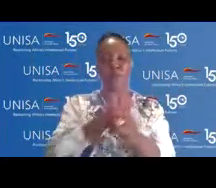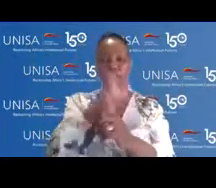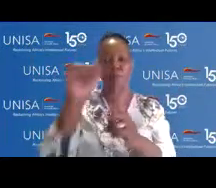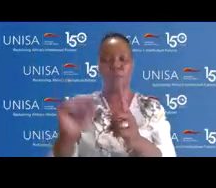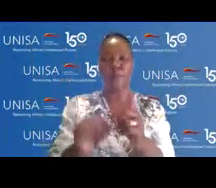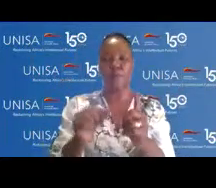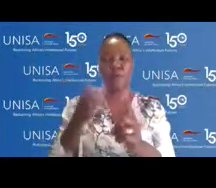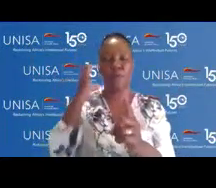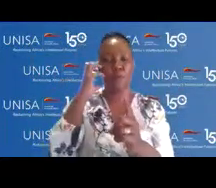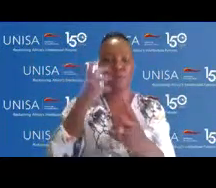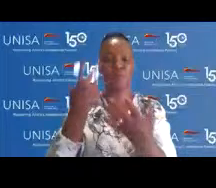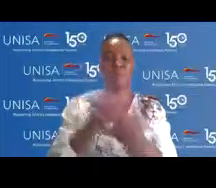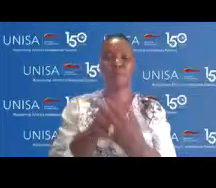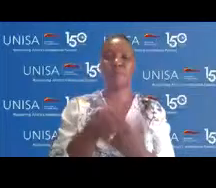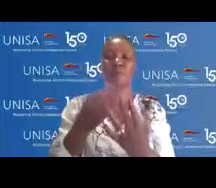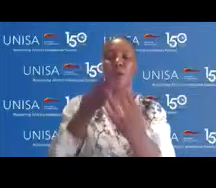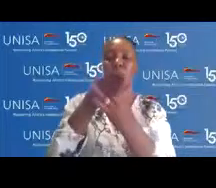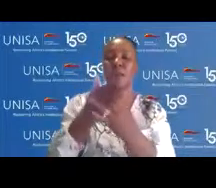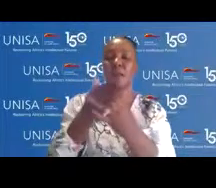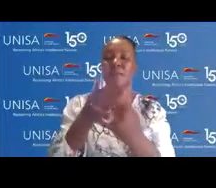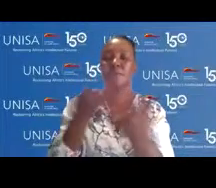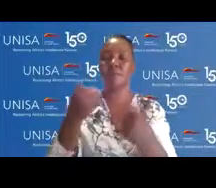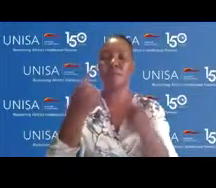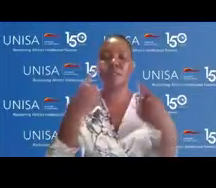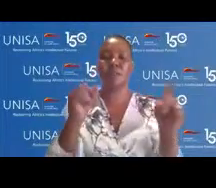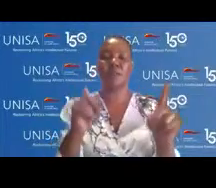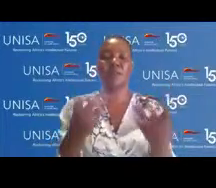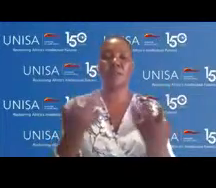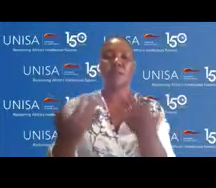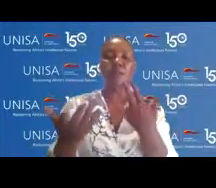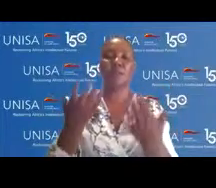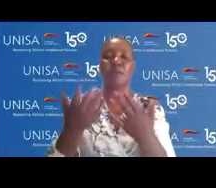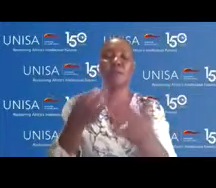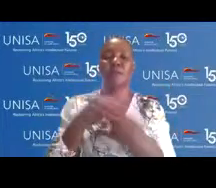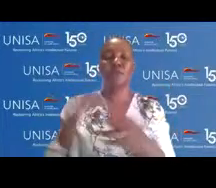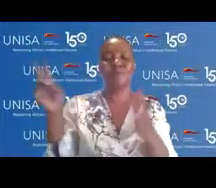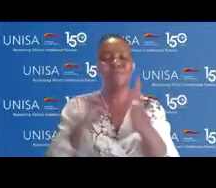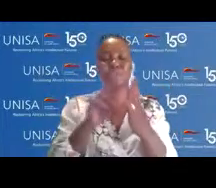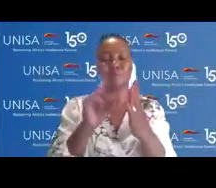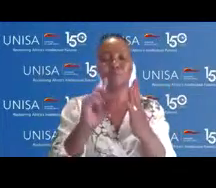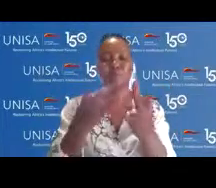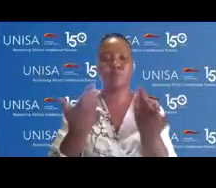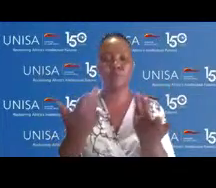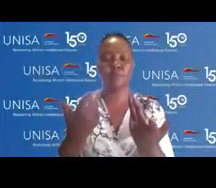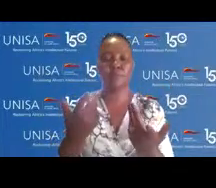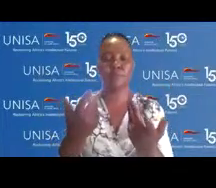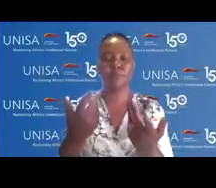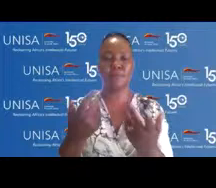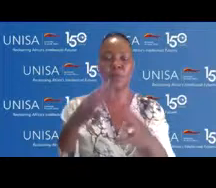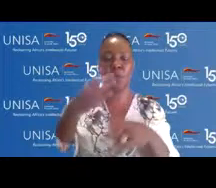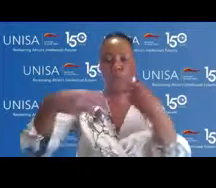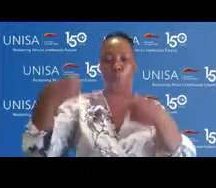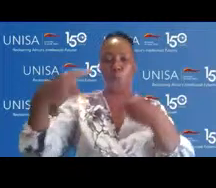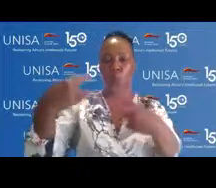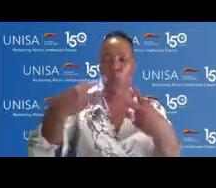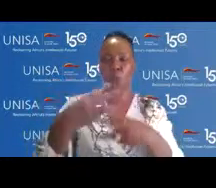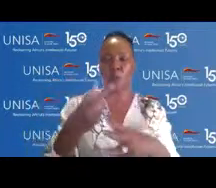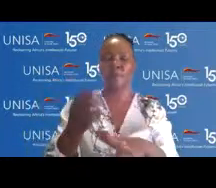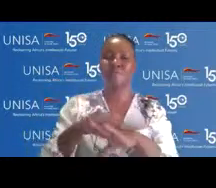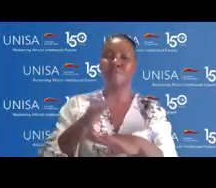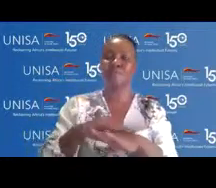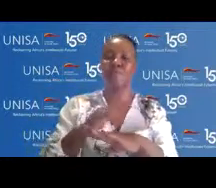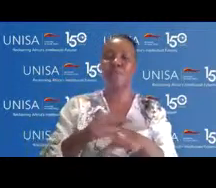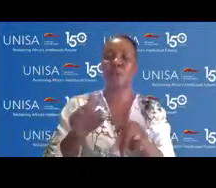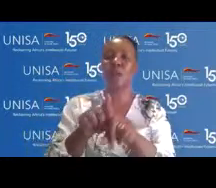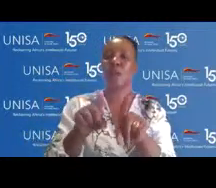navigation is usually a bit different. So you'll notice it works quite a lot like my